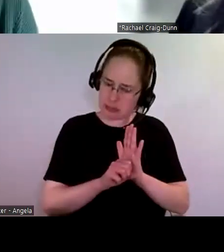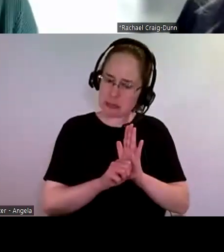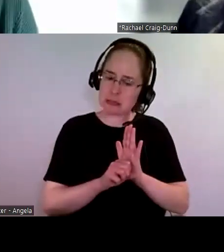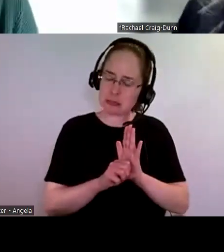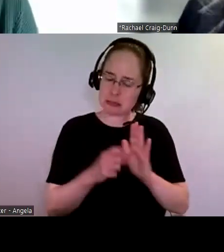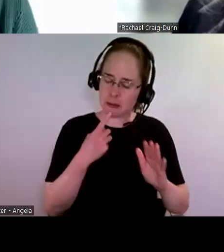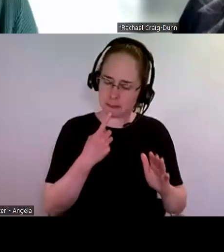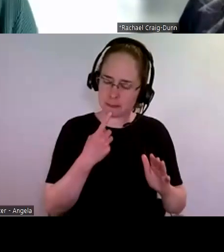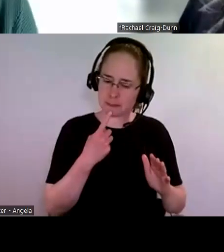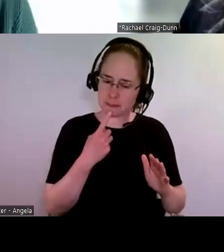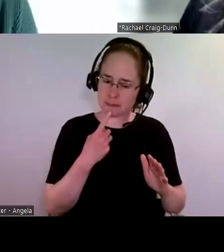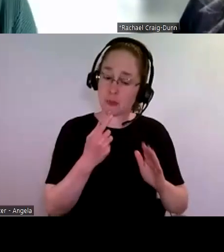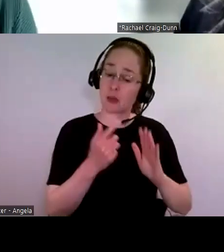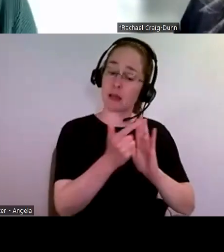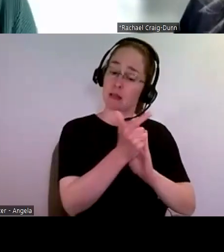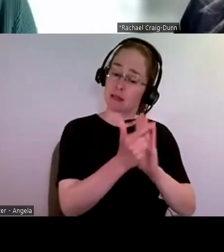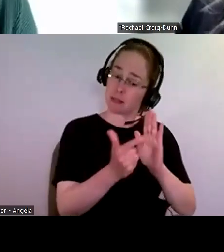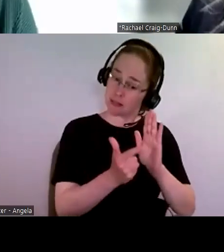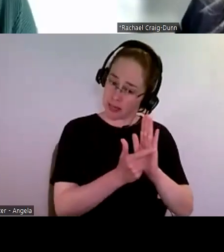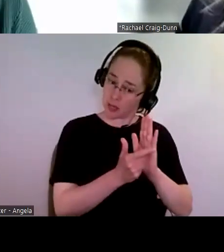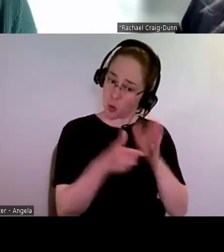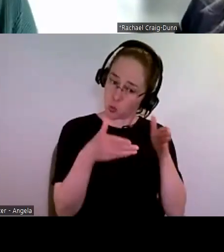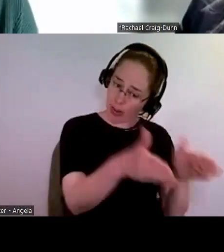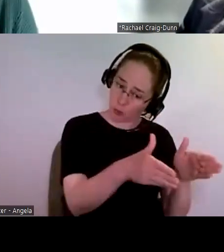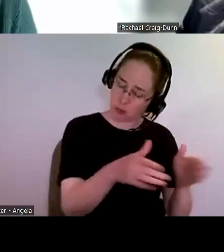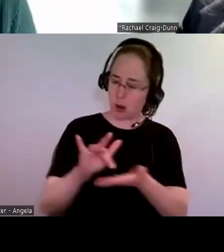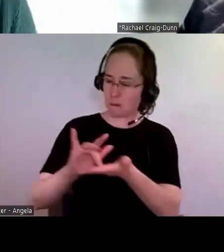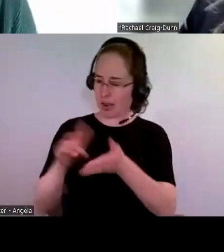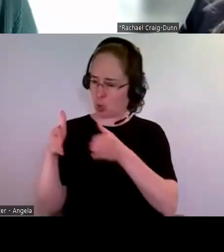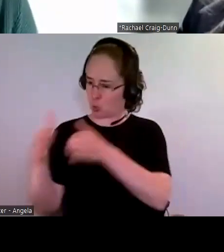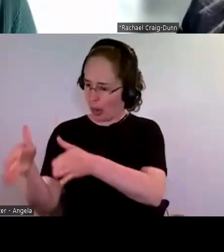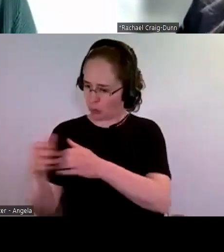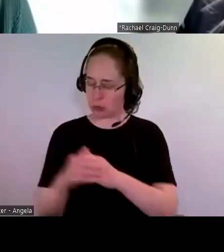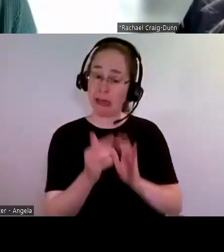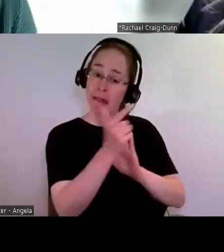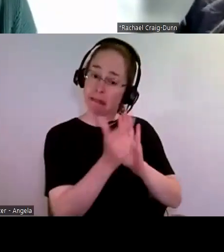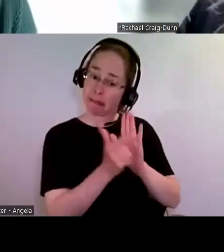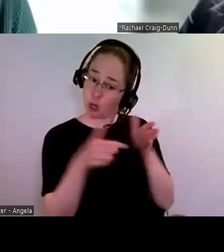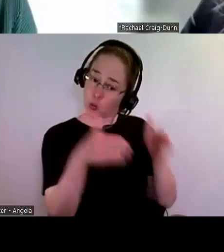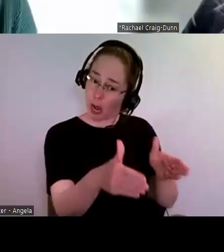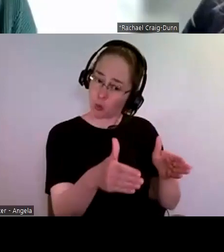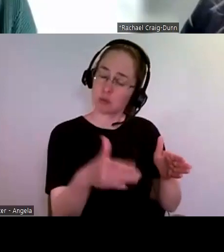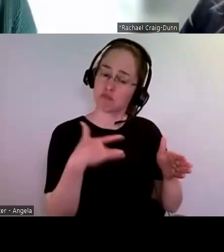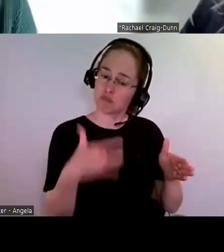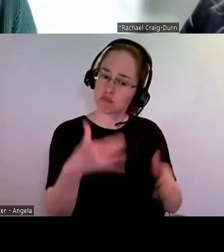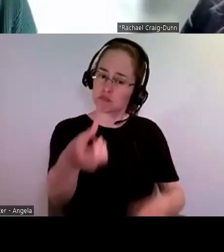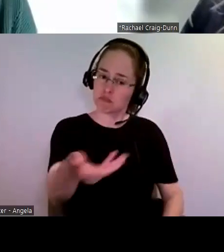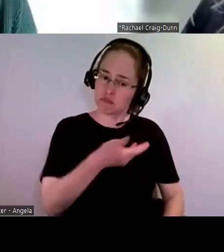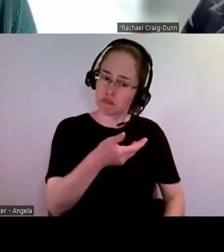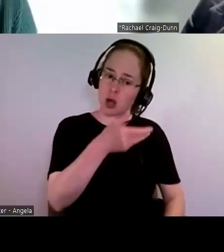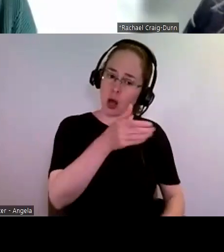the legal route and the medical route. Legal route, most time you need a lawyer and a